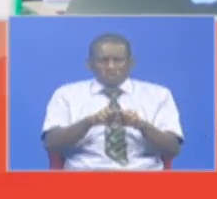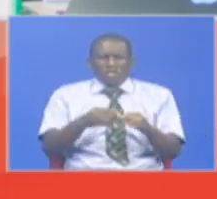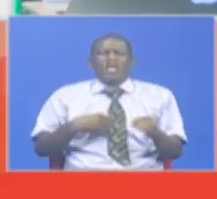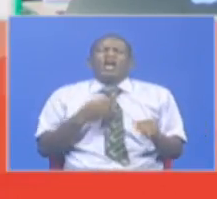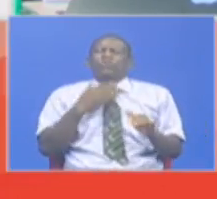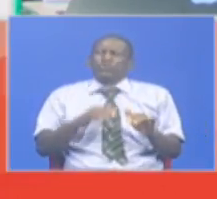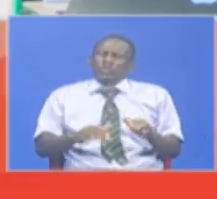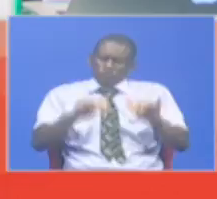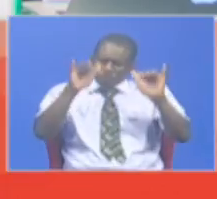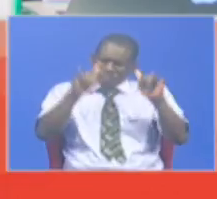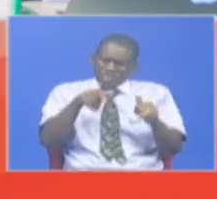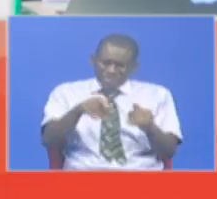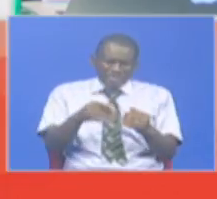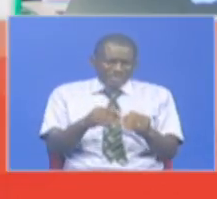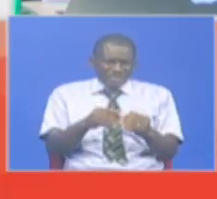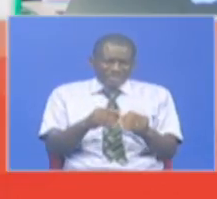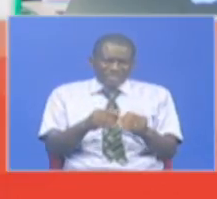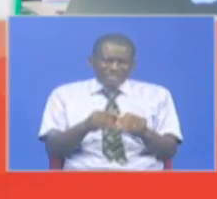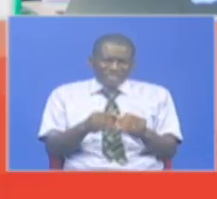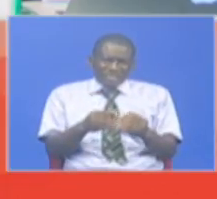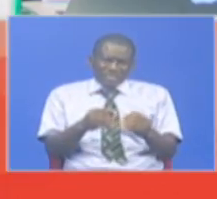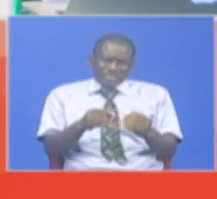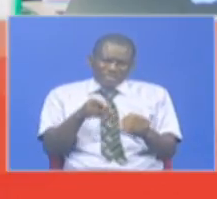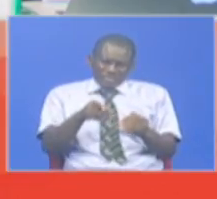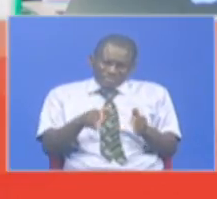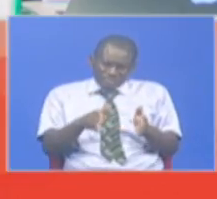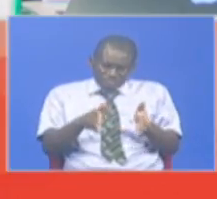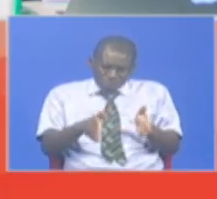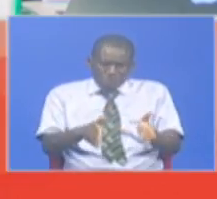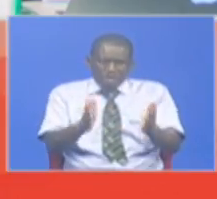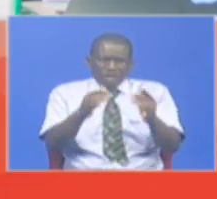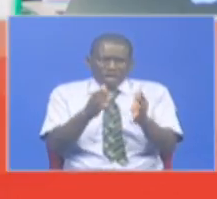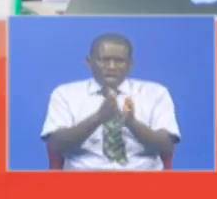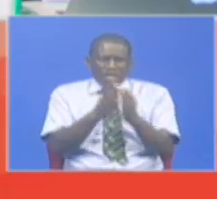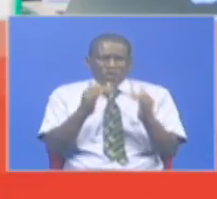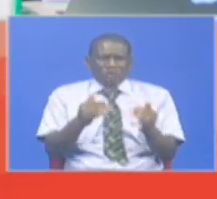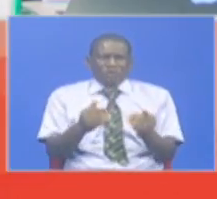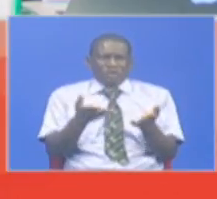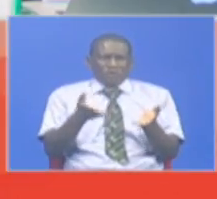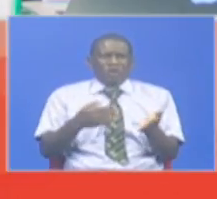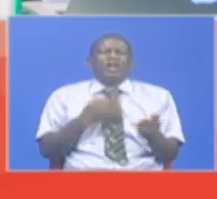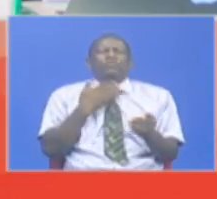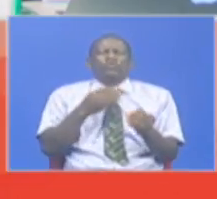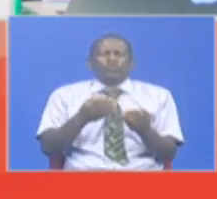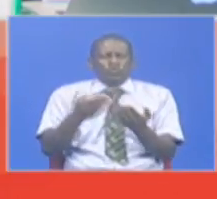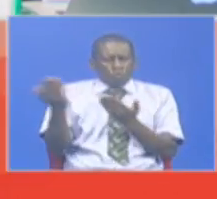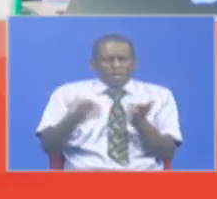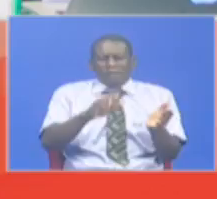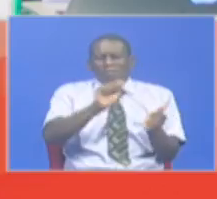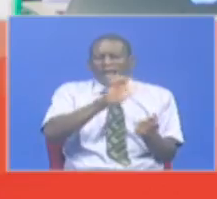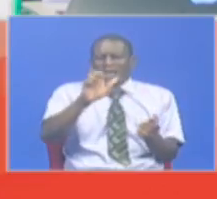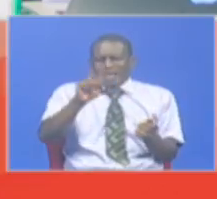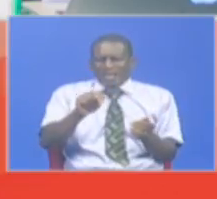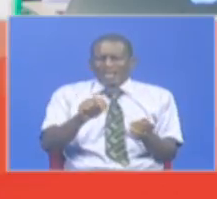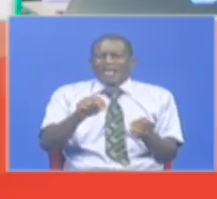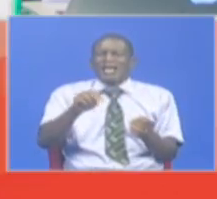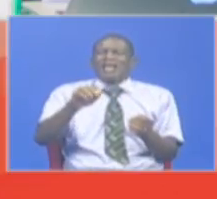on that dedicated line, and I want to rope in right now Alan Maleche, who's the executive director of